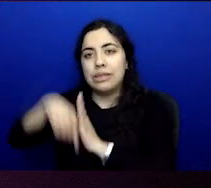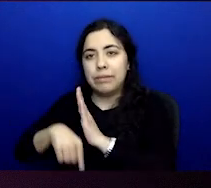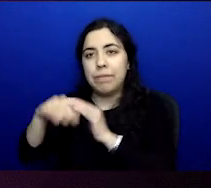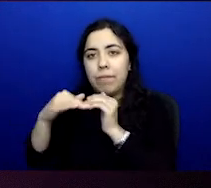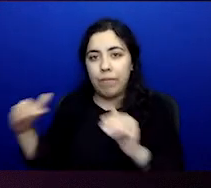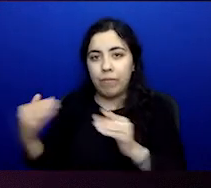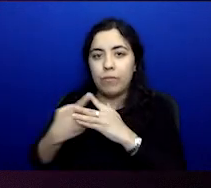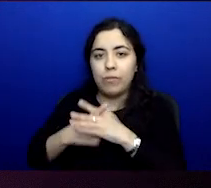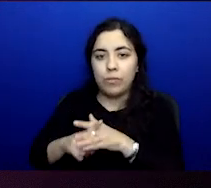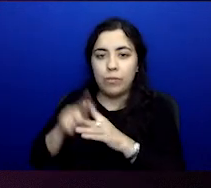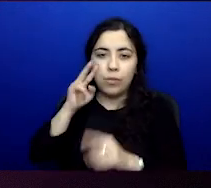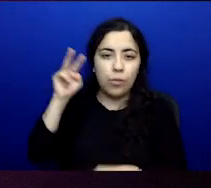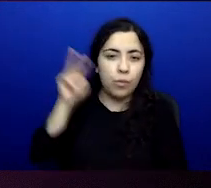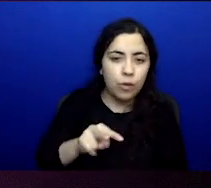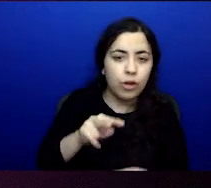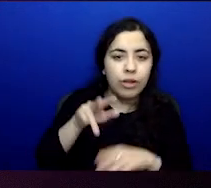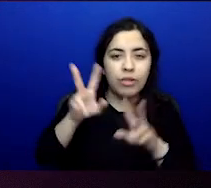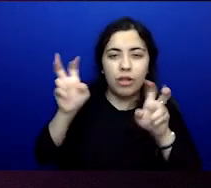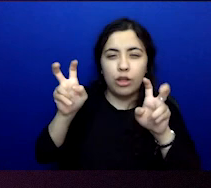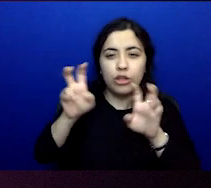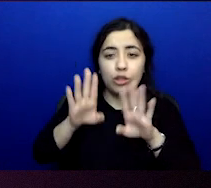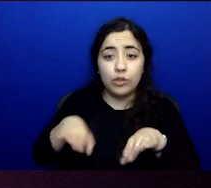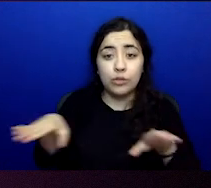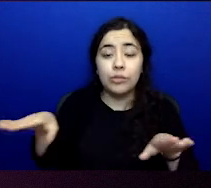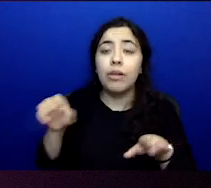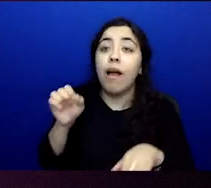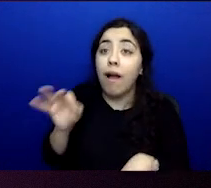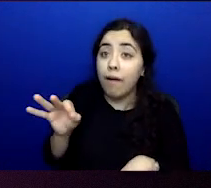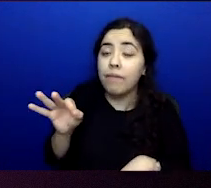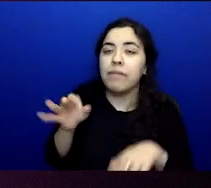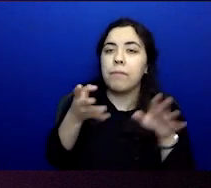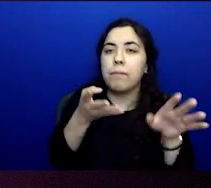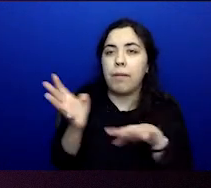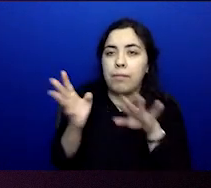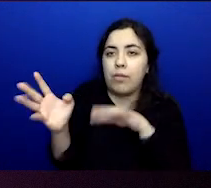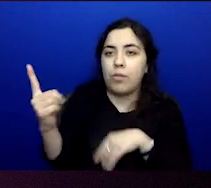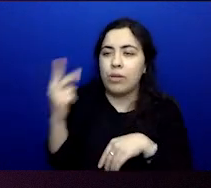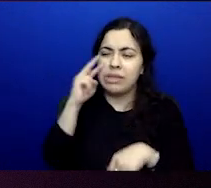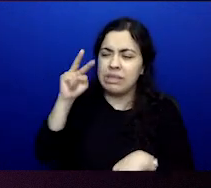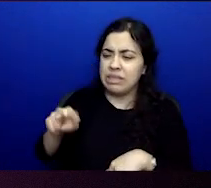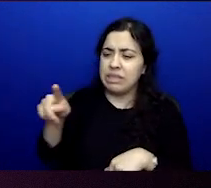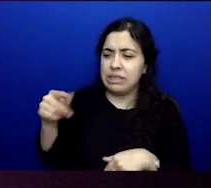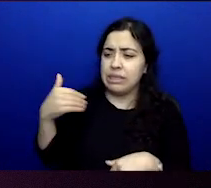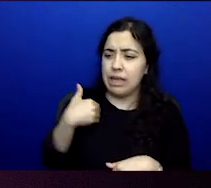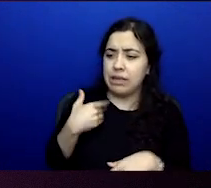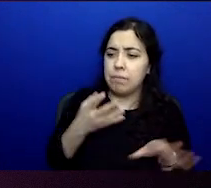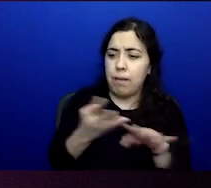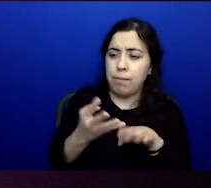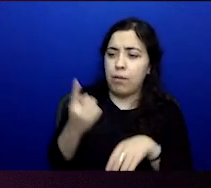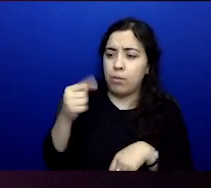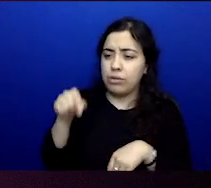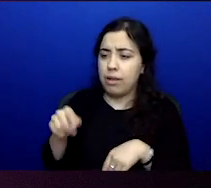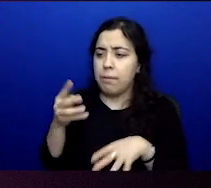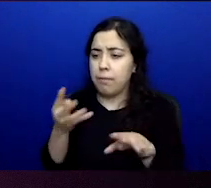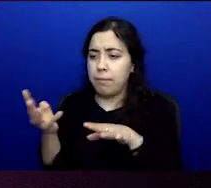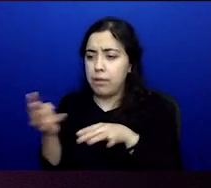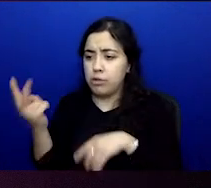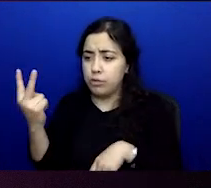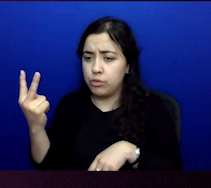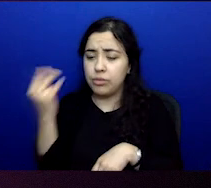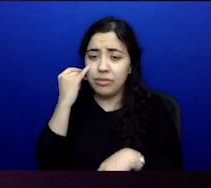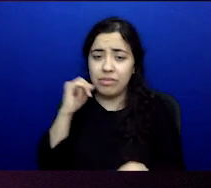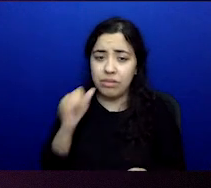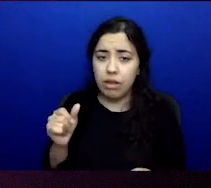start to look into the children of pipeline 1 and to see if it contains pipeline 1.pipeline 2. If it doesn't, we will slot